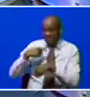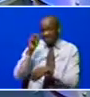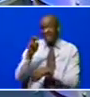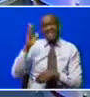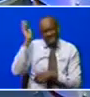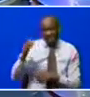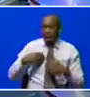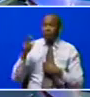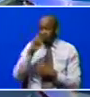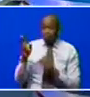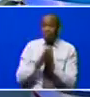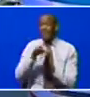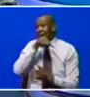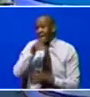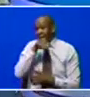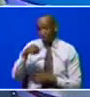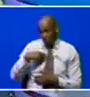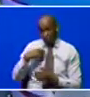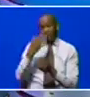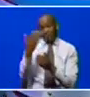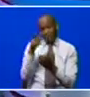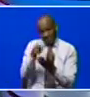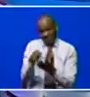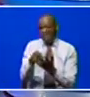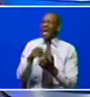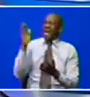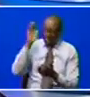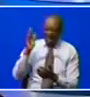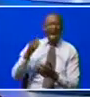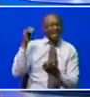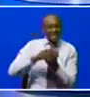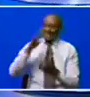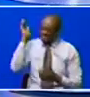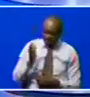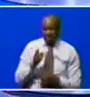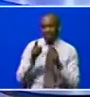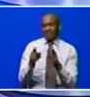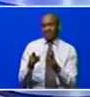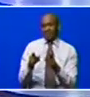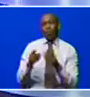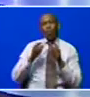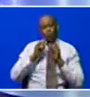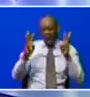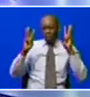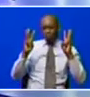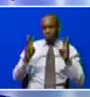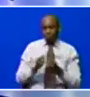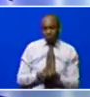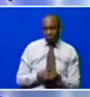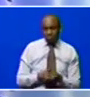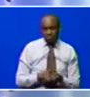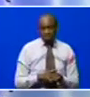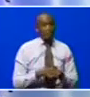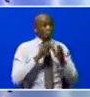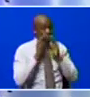having Uhuru Kenyatta and Raila Odinga on our ballot papers ever again. Joy. Oh, wow. They have children.